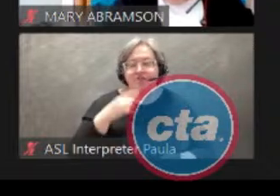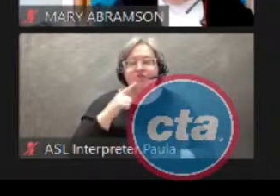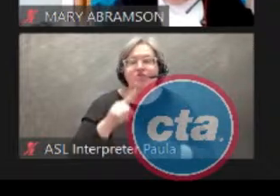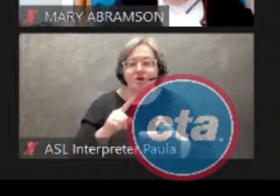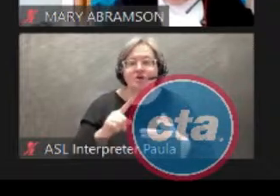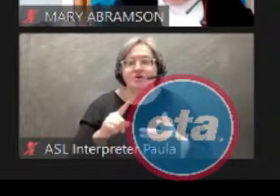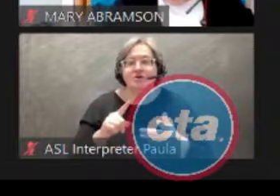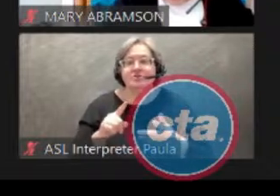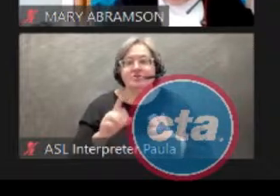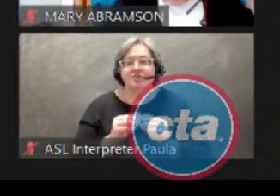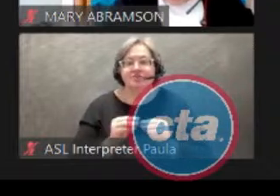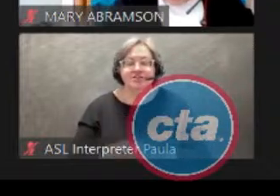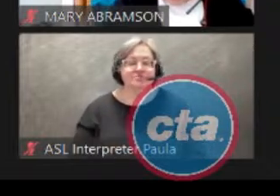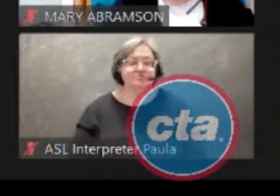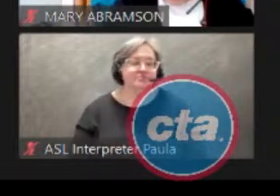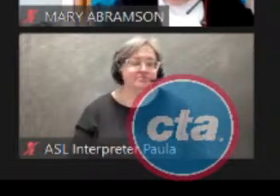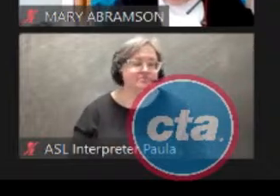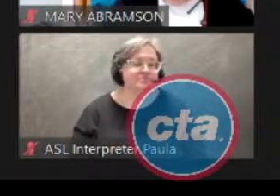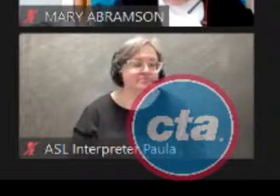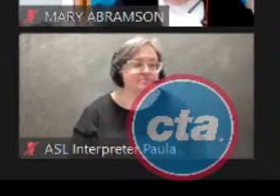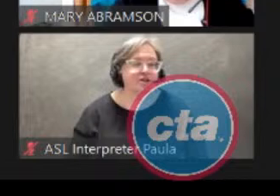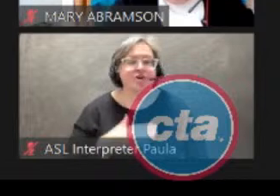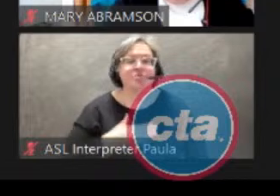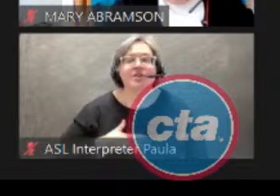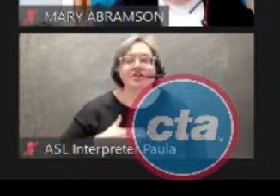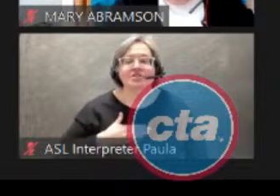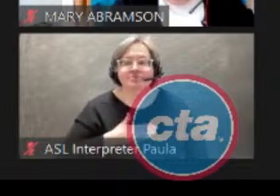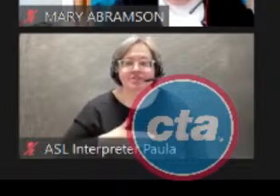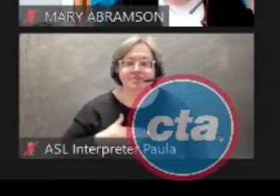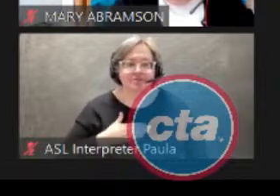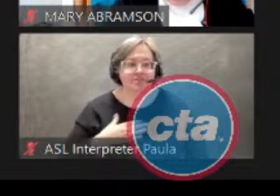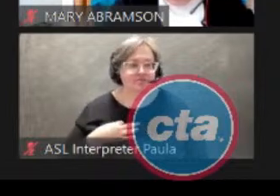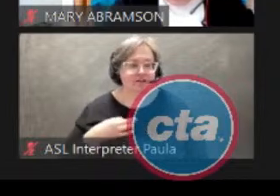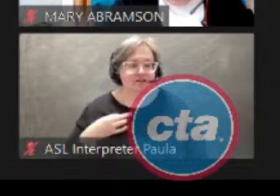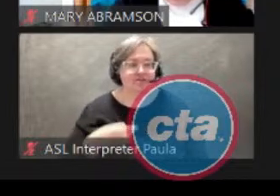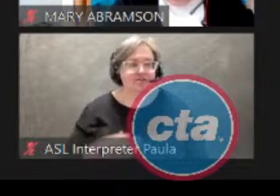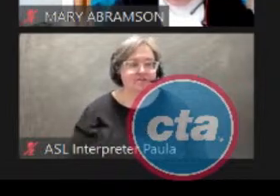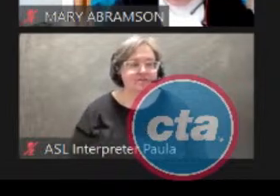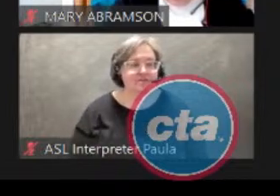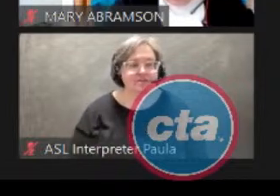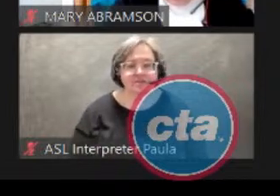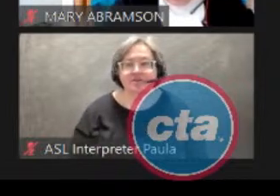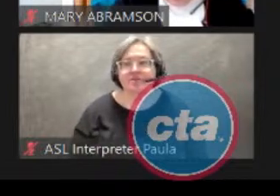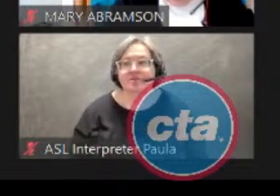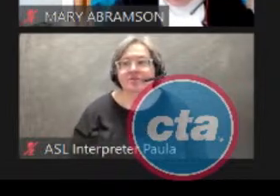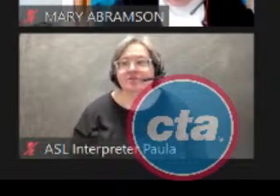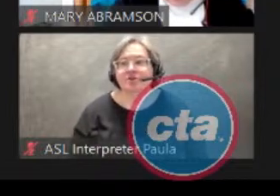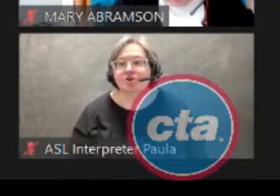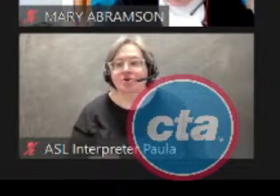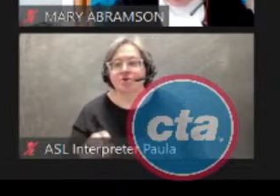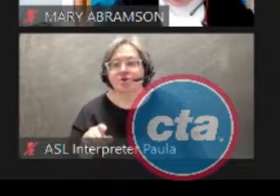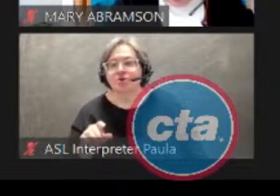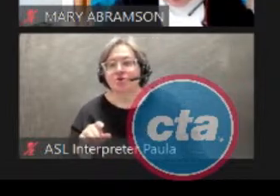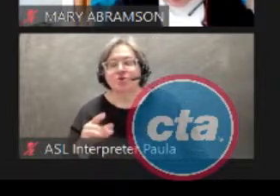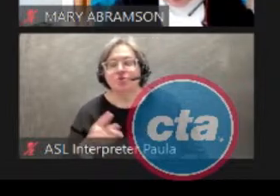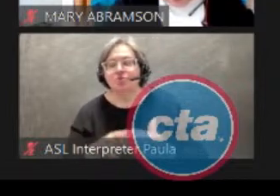convention. So please do that. It's at